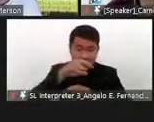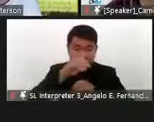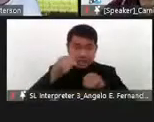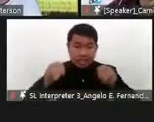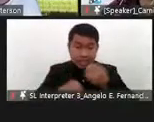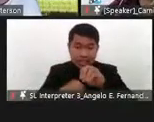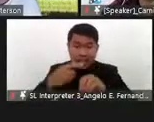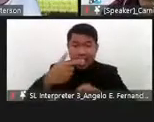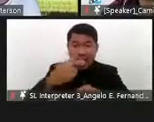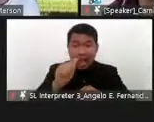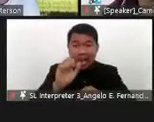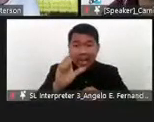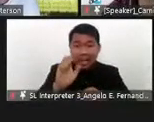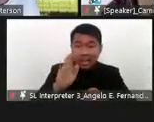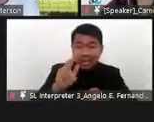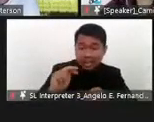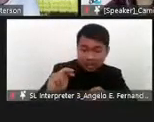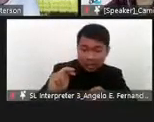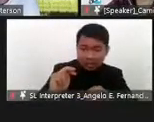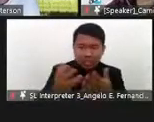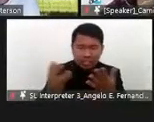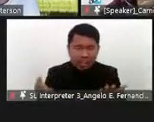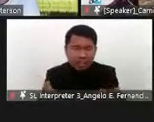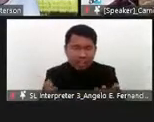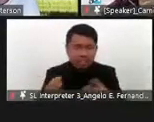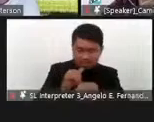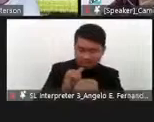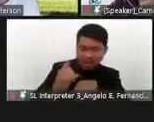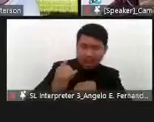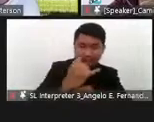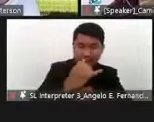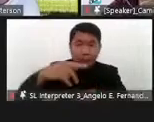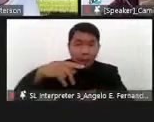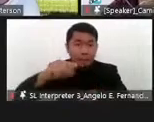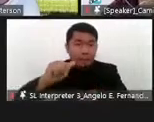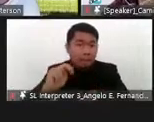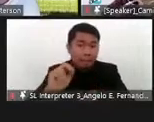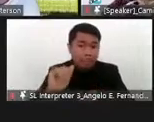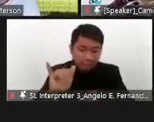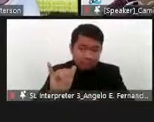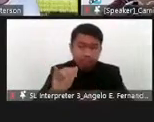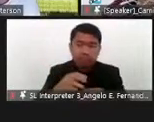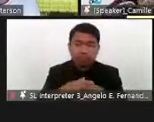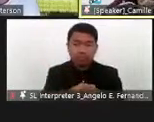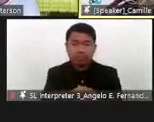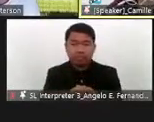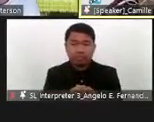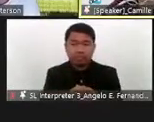Panay, Capiz, Panay Island, which is near in Romblon?